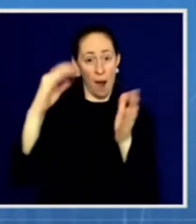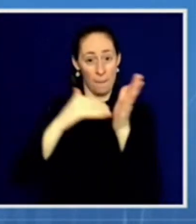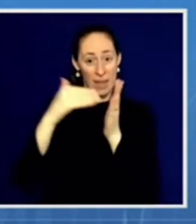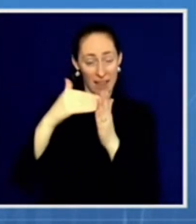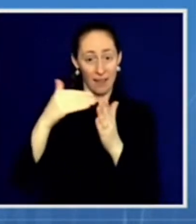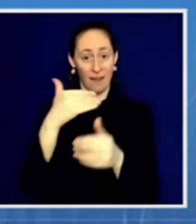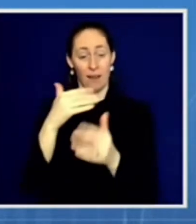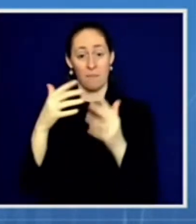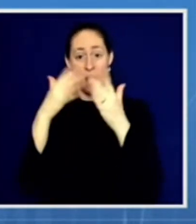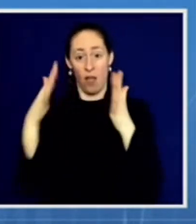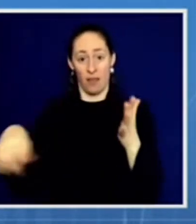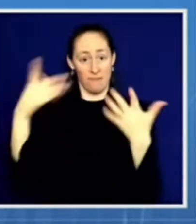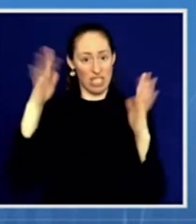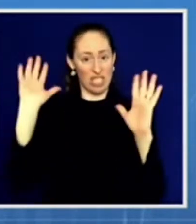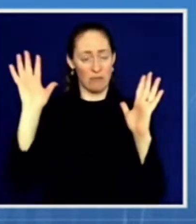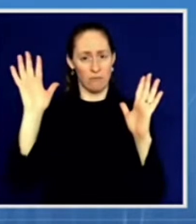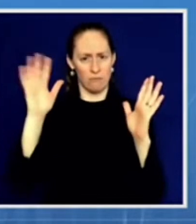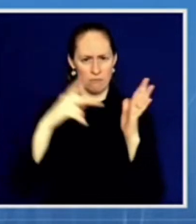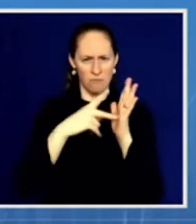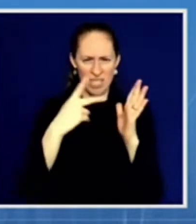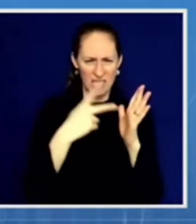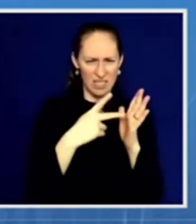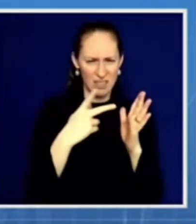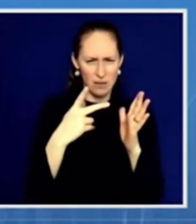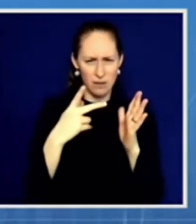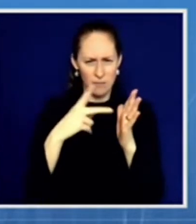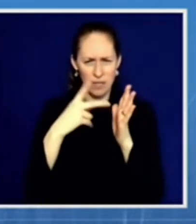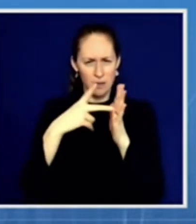doesn't mean that they're 2 weeks past that dose, which is